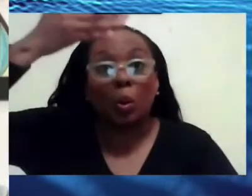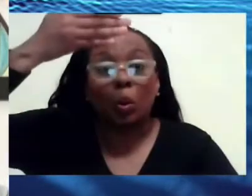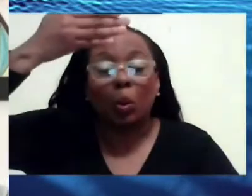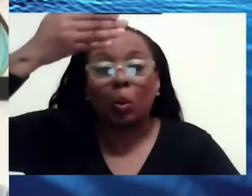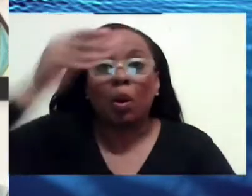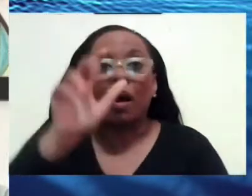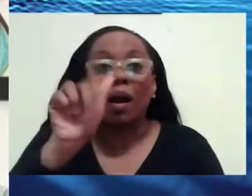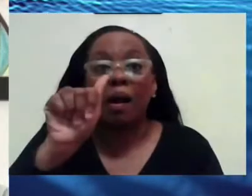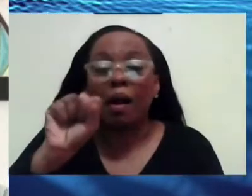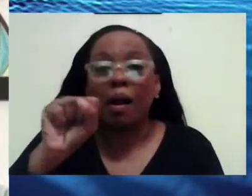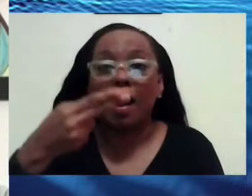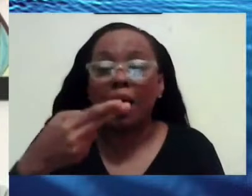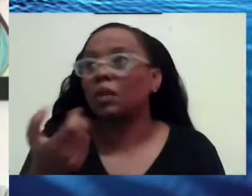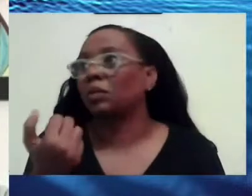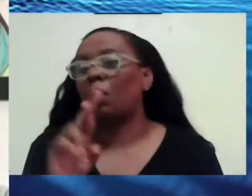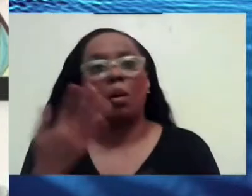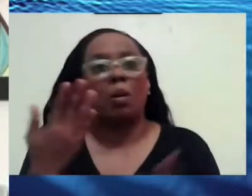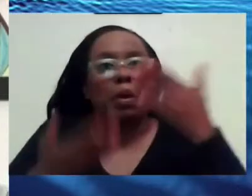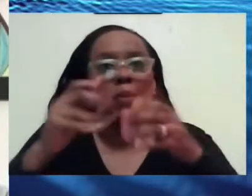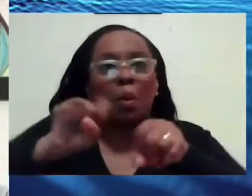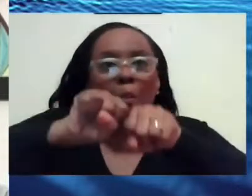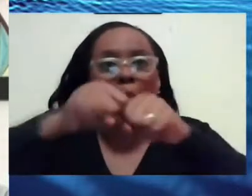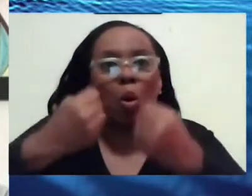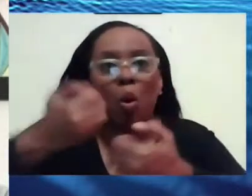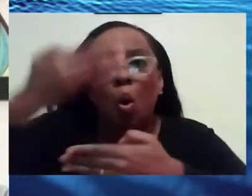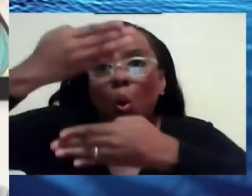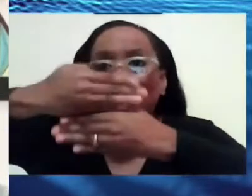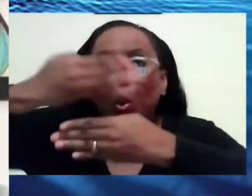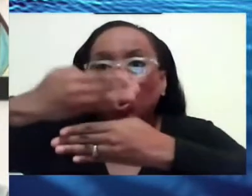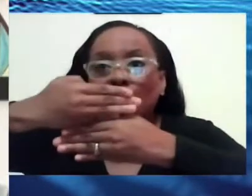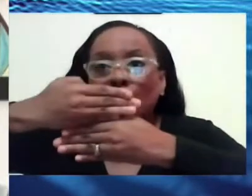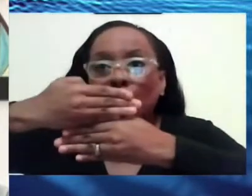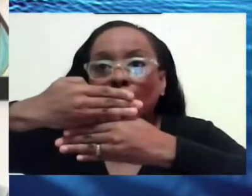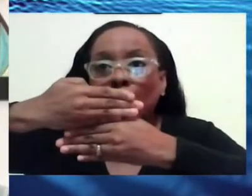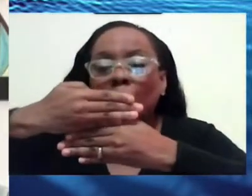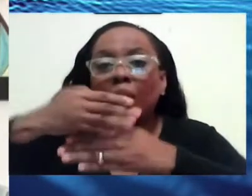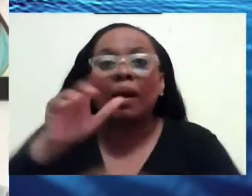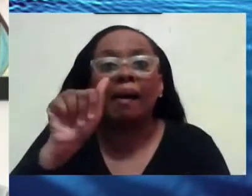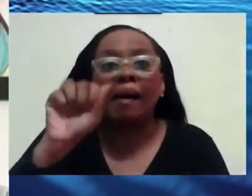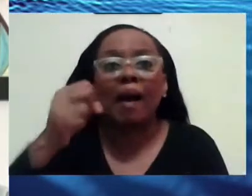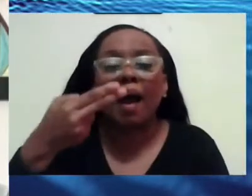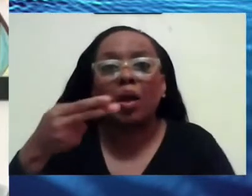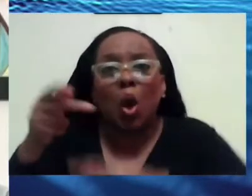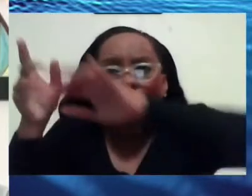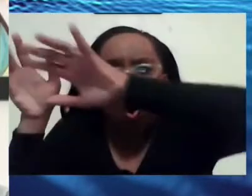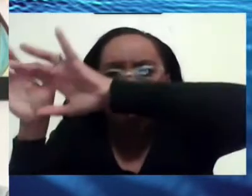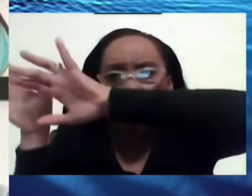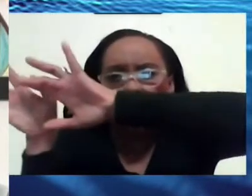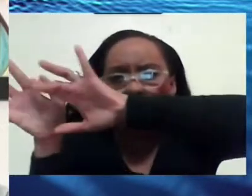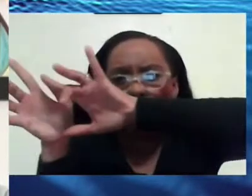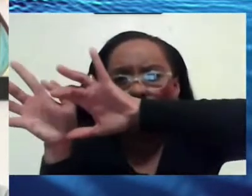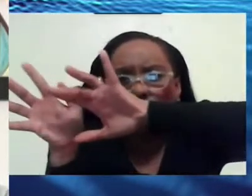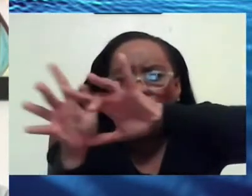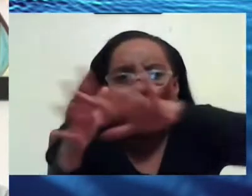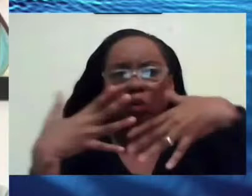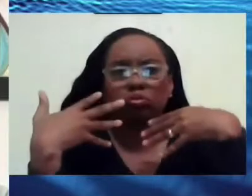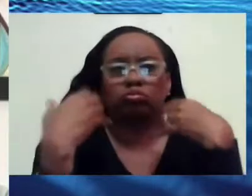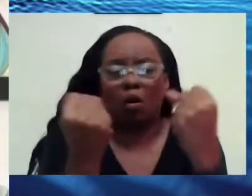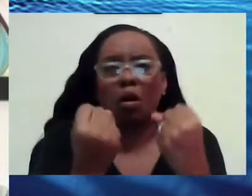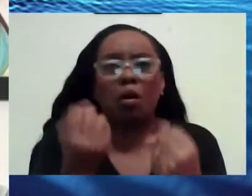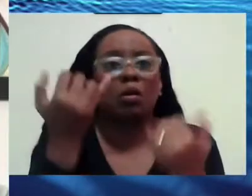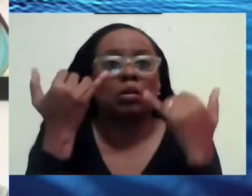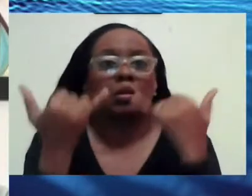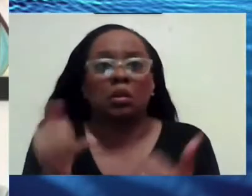there may have been a broken window pane or even a louver window, the ash has entered into the classroom. And of course, that now has to be